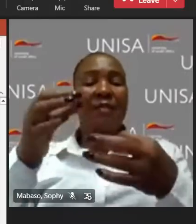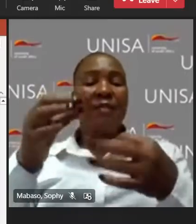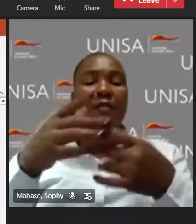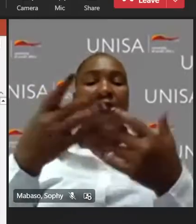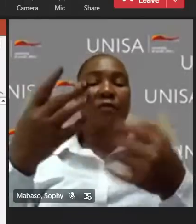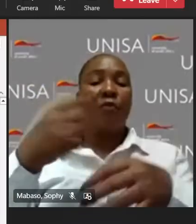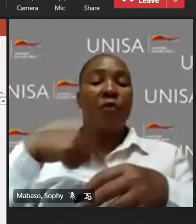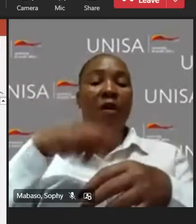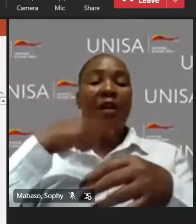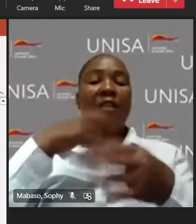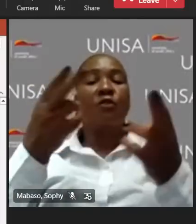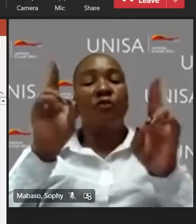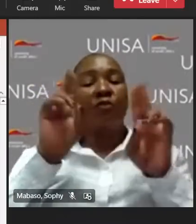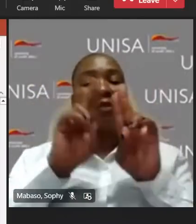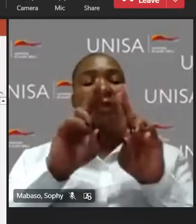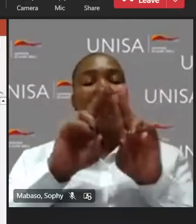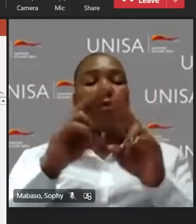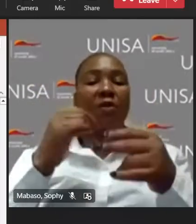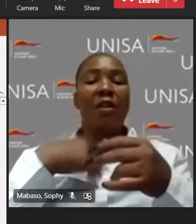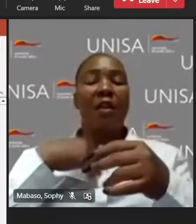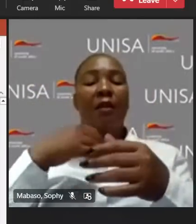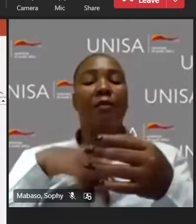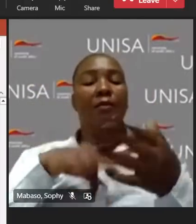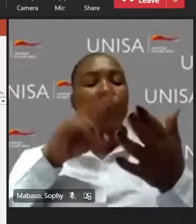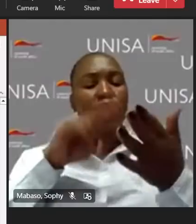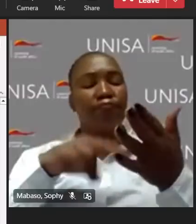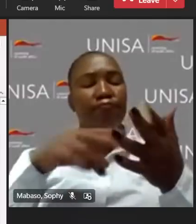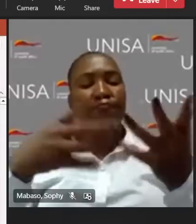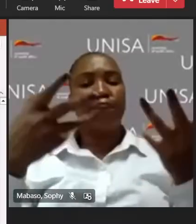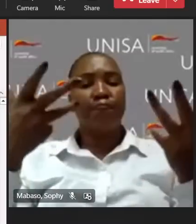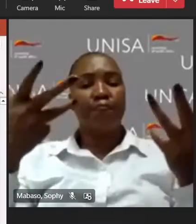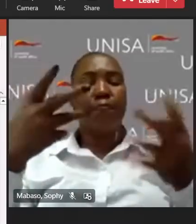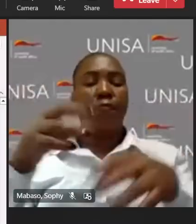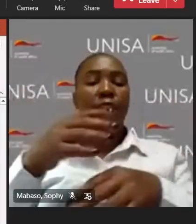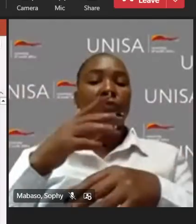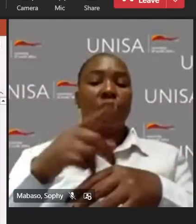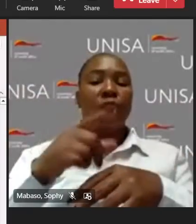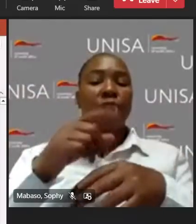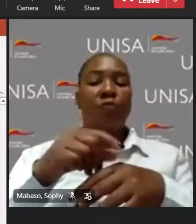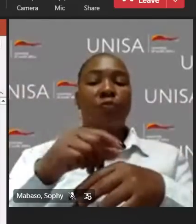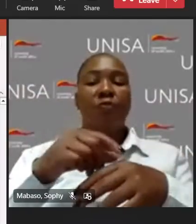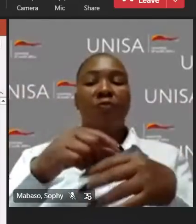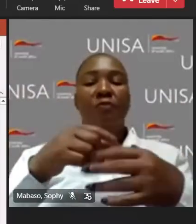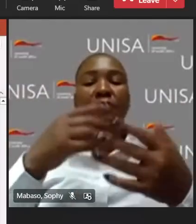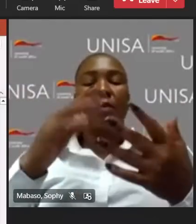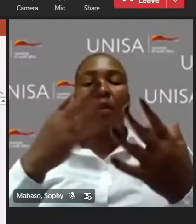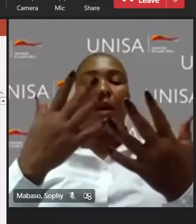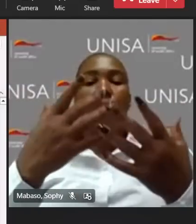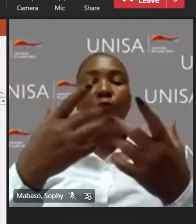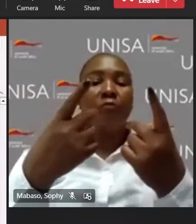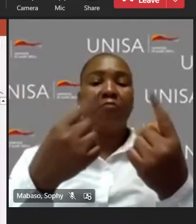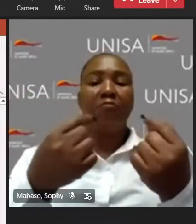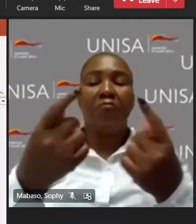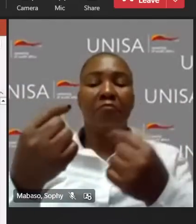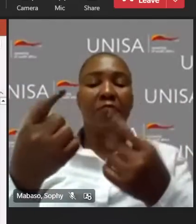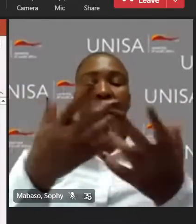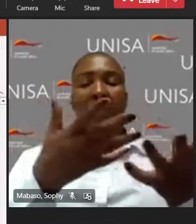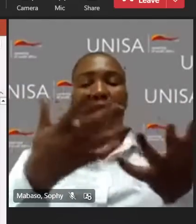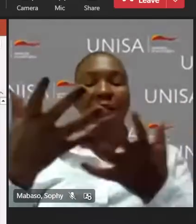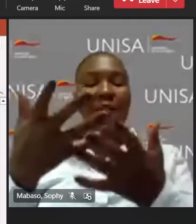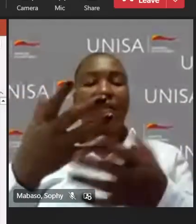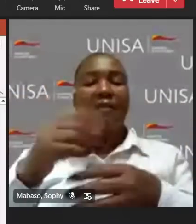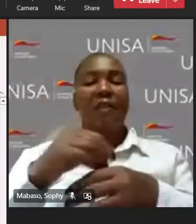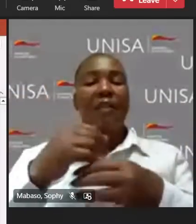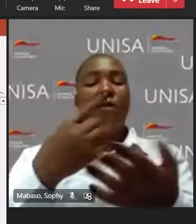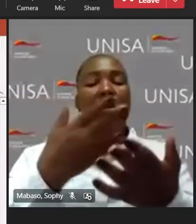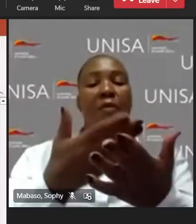university, we can verify that you're really working and this payslip is legit, and you'll be